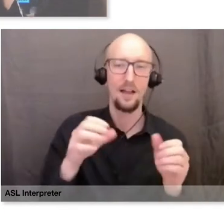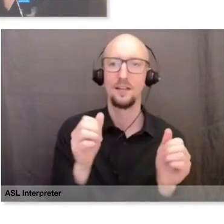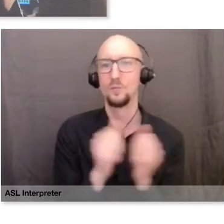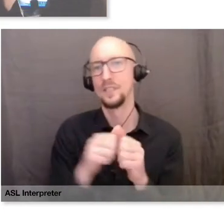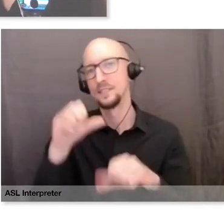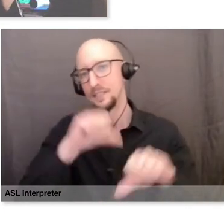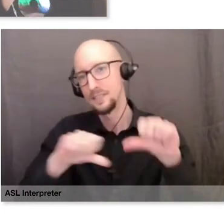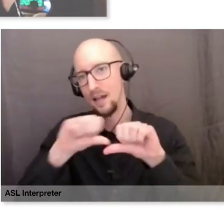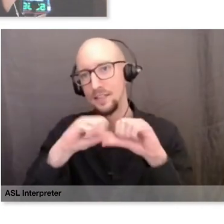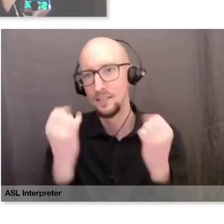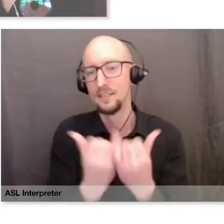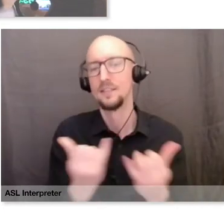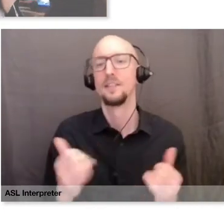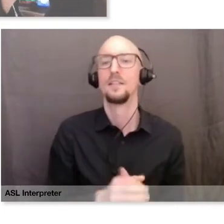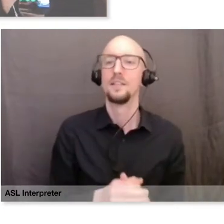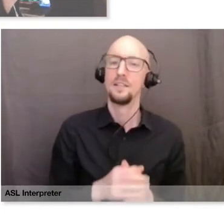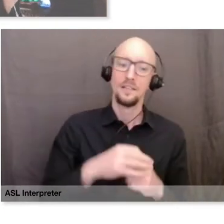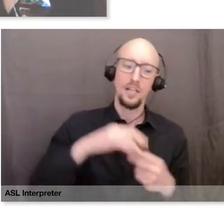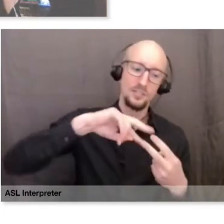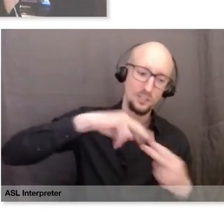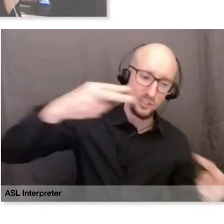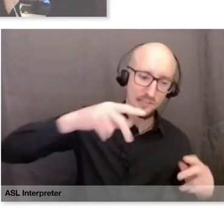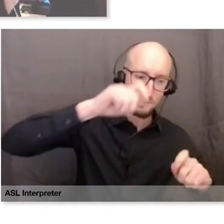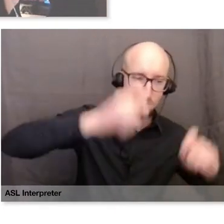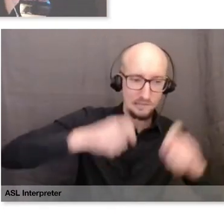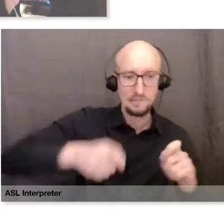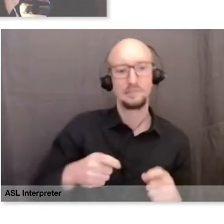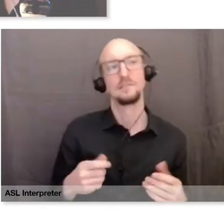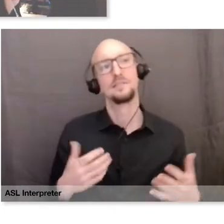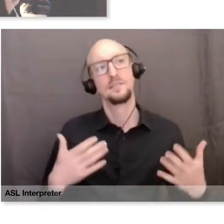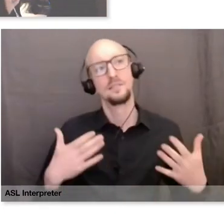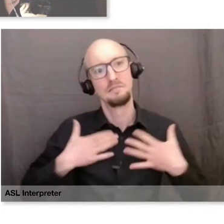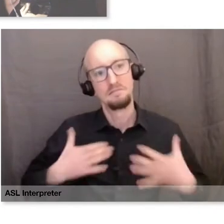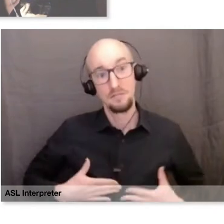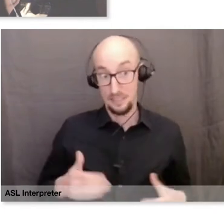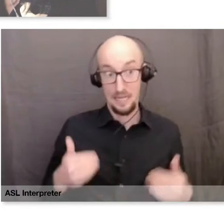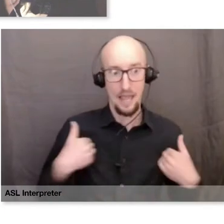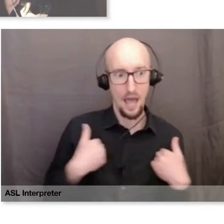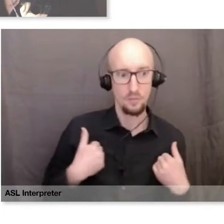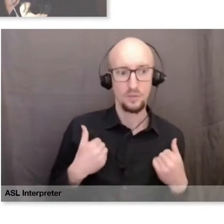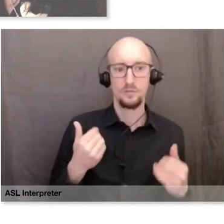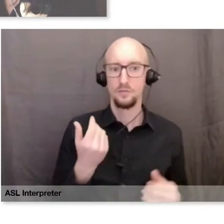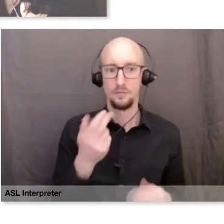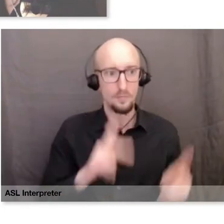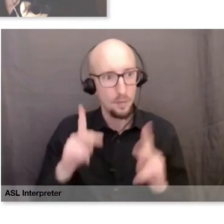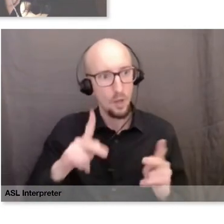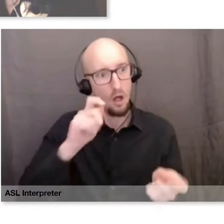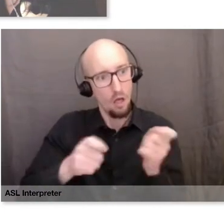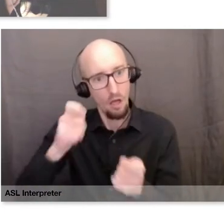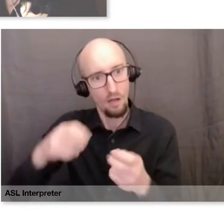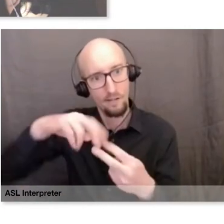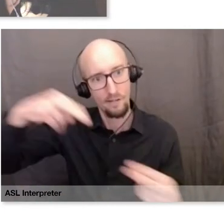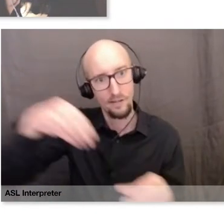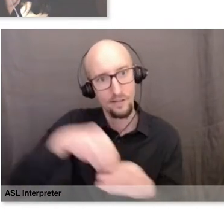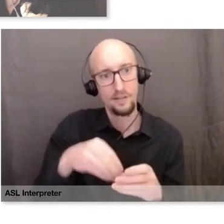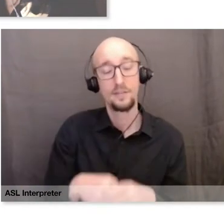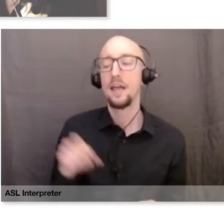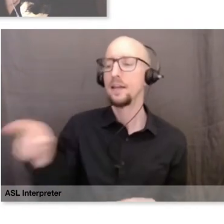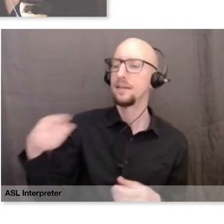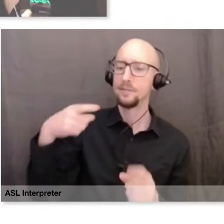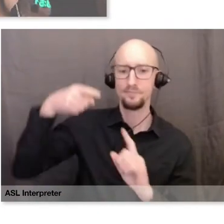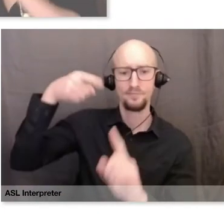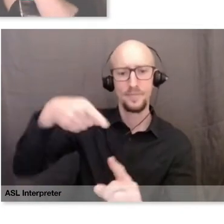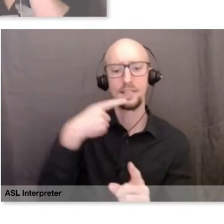gene editing, and et cetera. And he argued that disentangling biological process